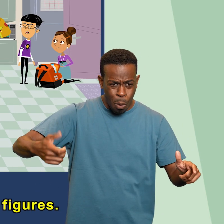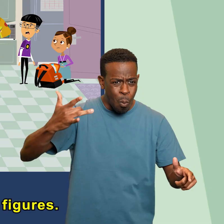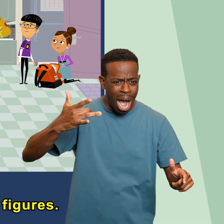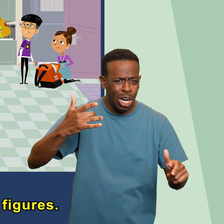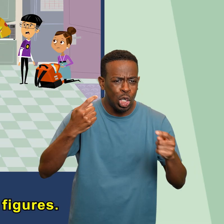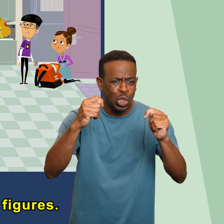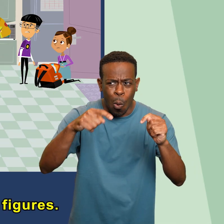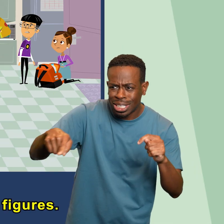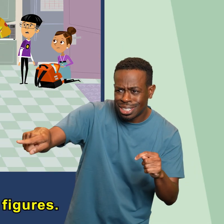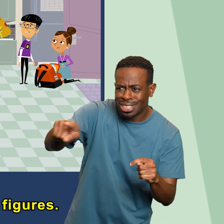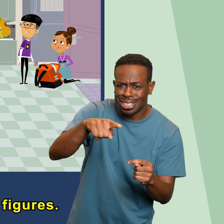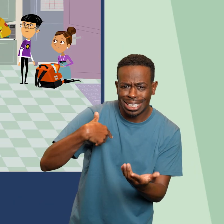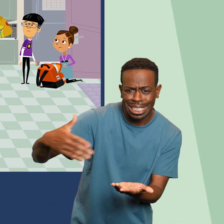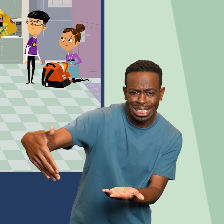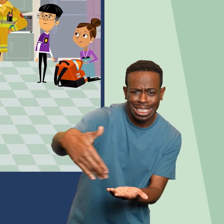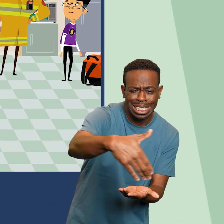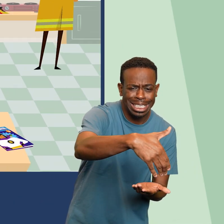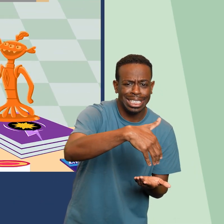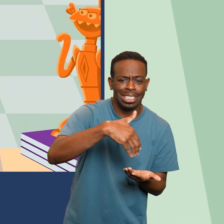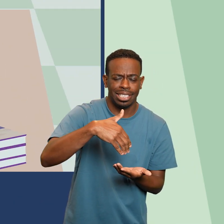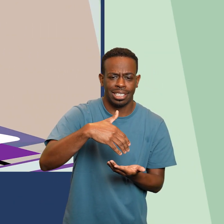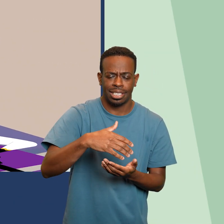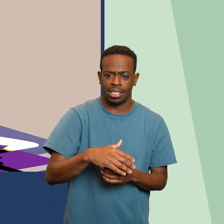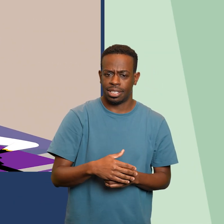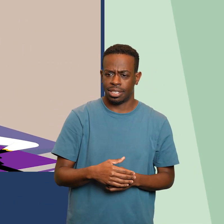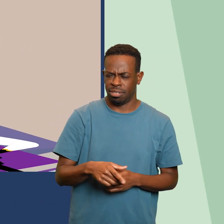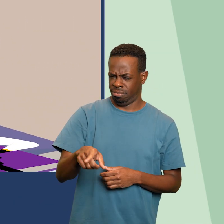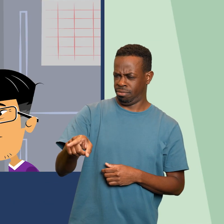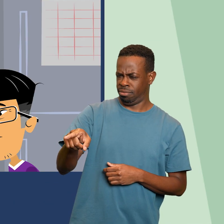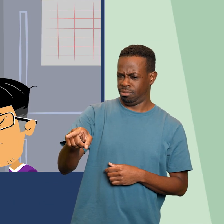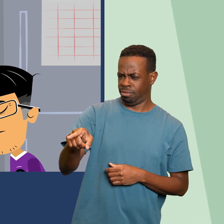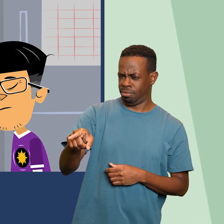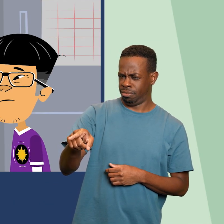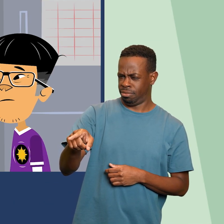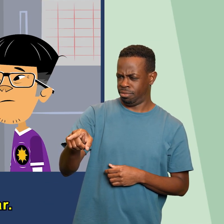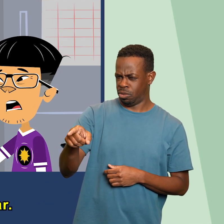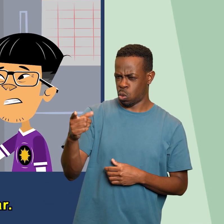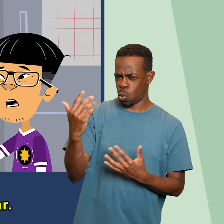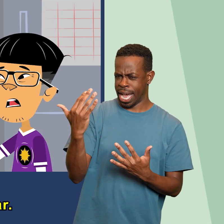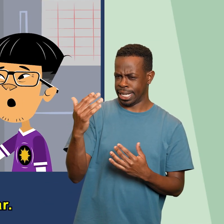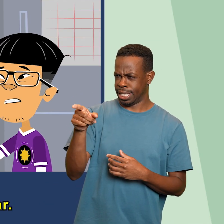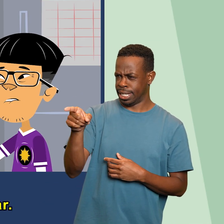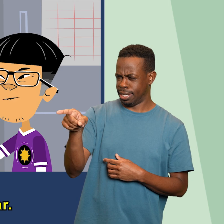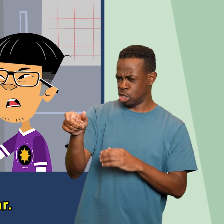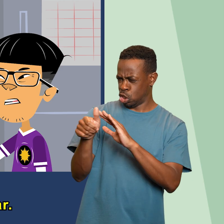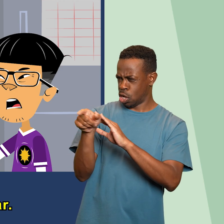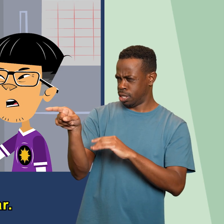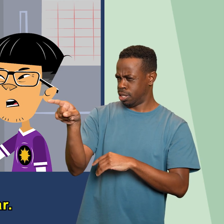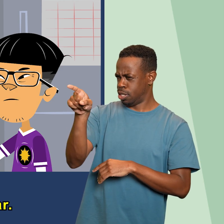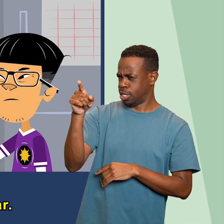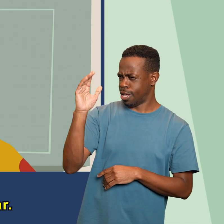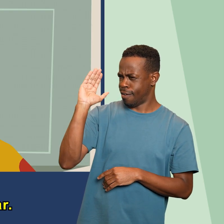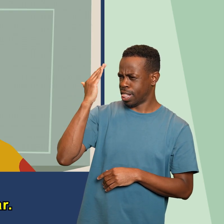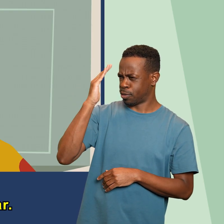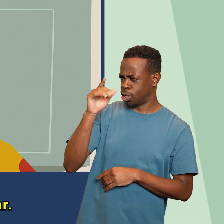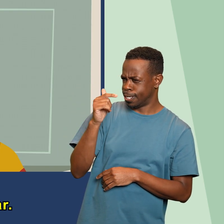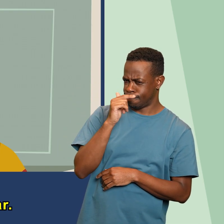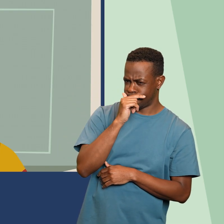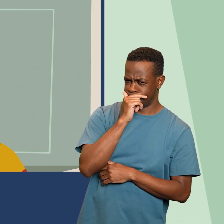fit all my Lanterman action figures. Wait, that turtle looks familiar.